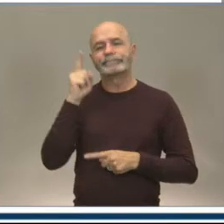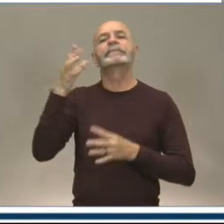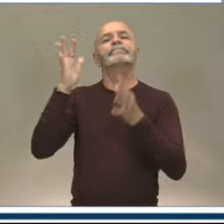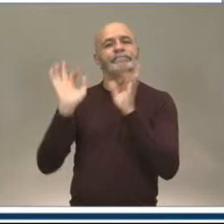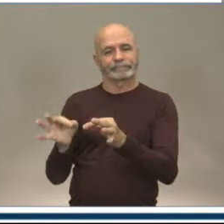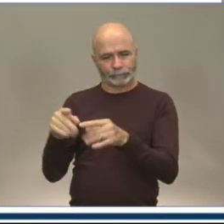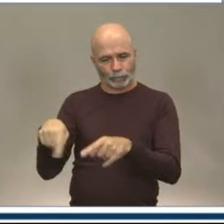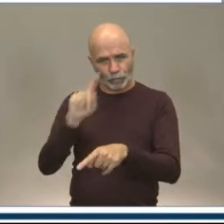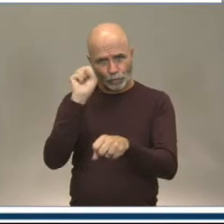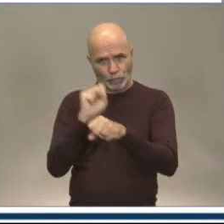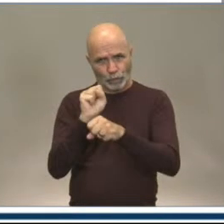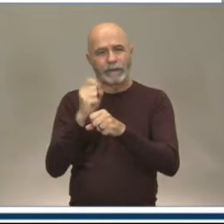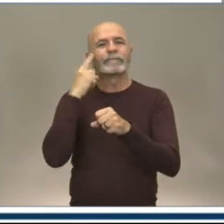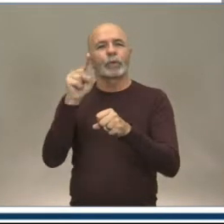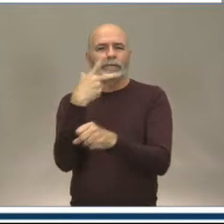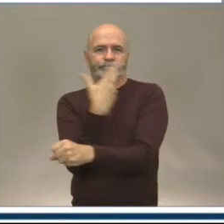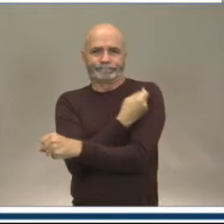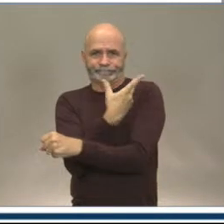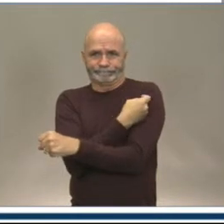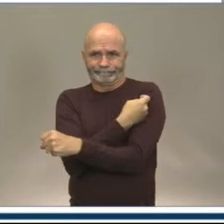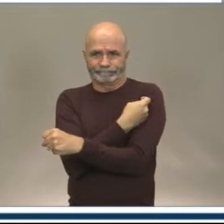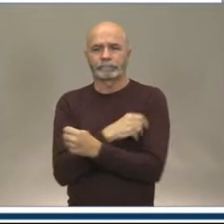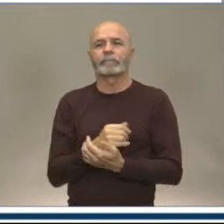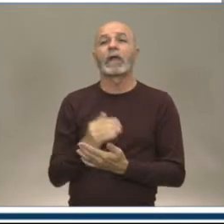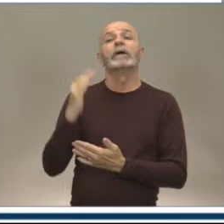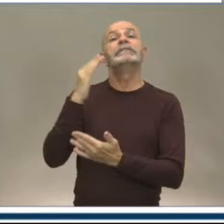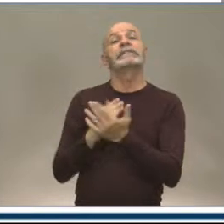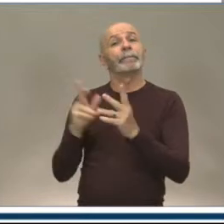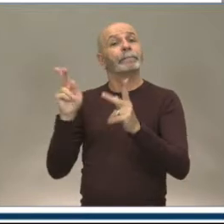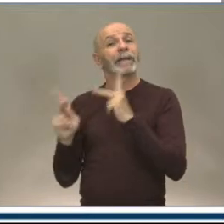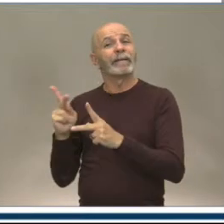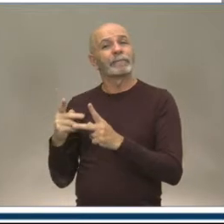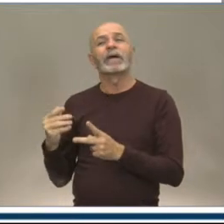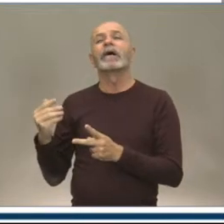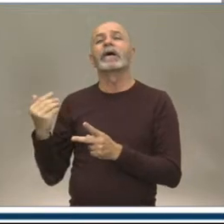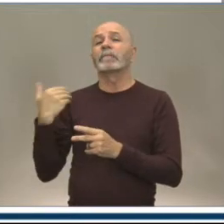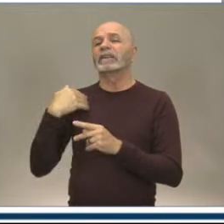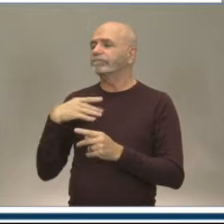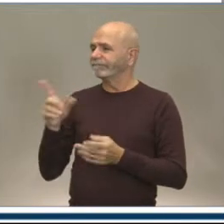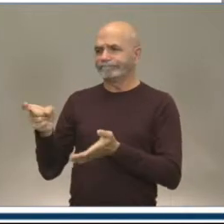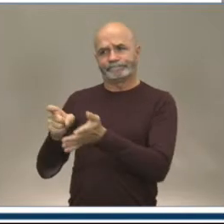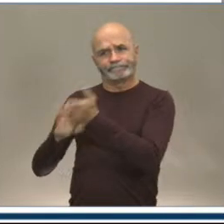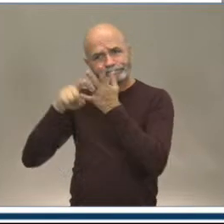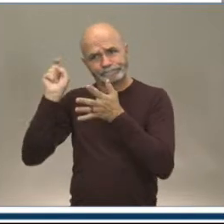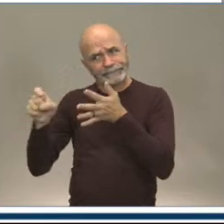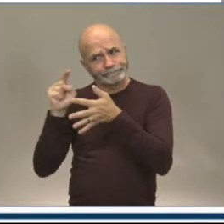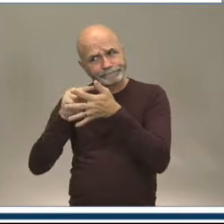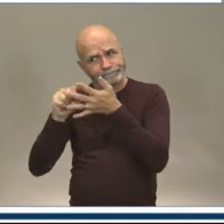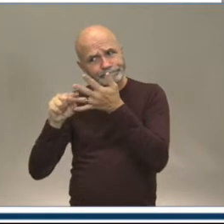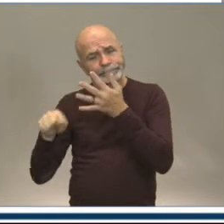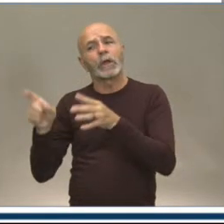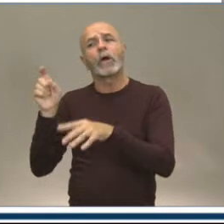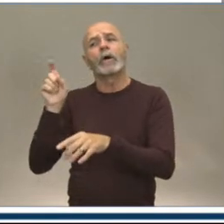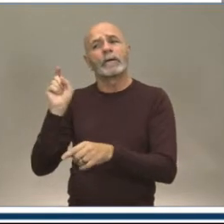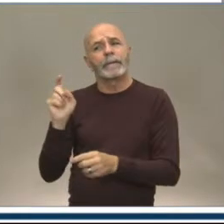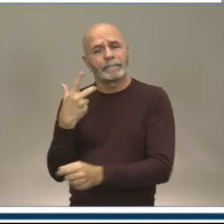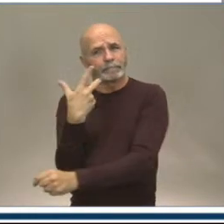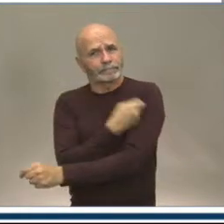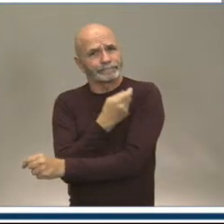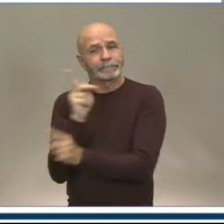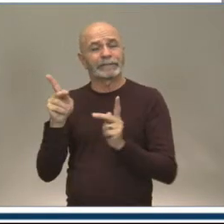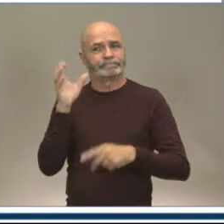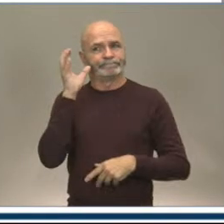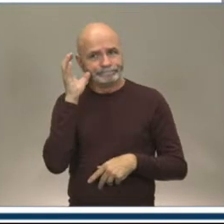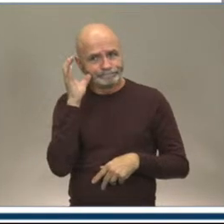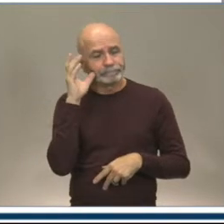update from the sectors included in our mandatory full vaccine protocol continue to be very good.